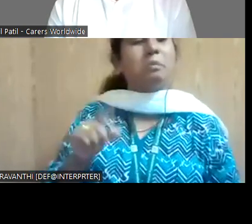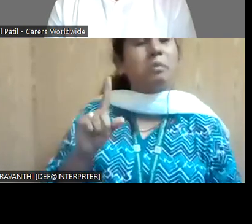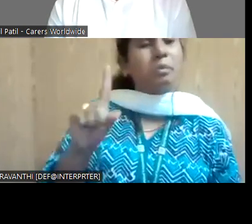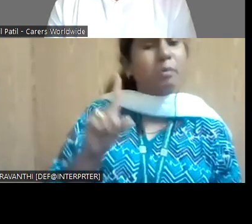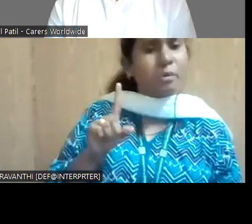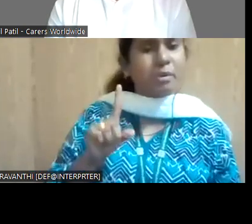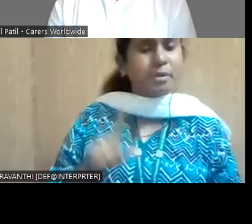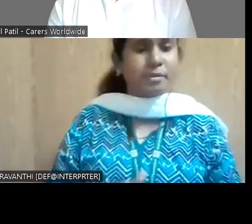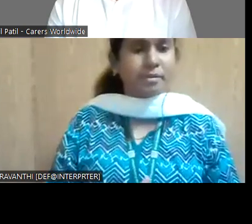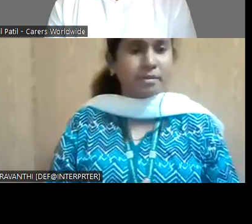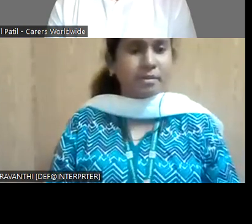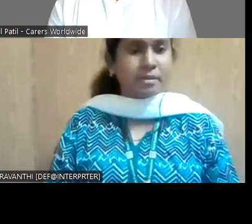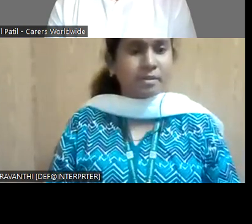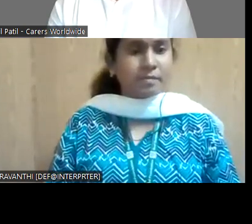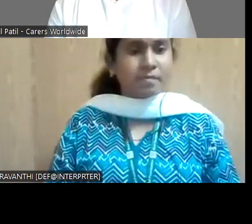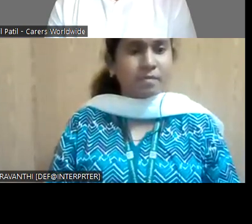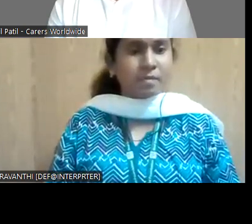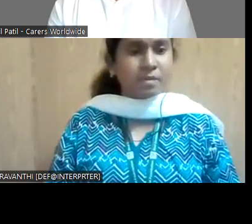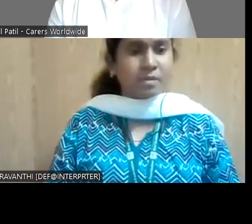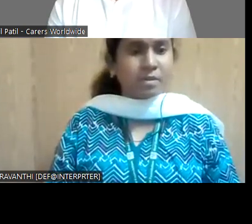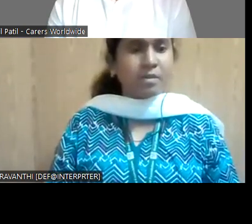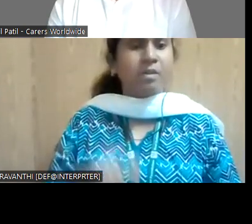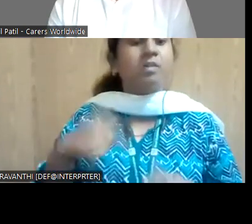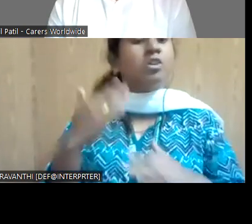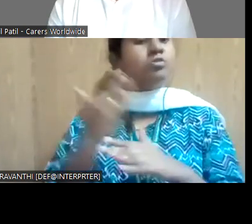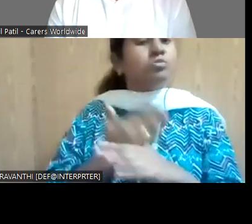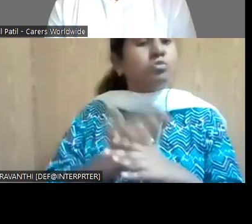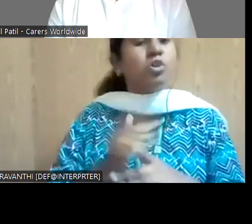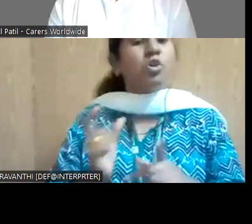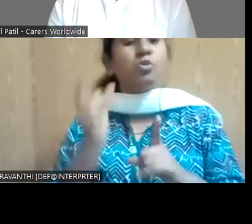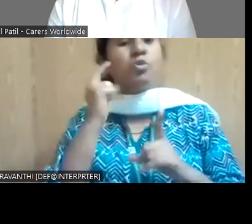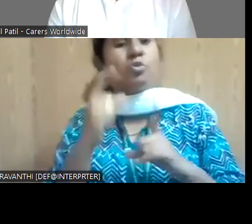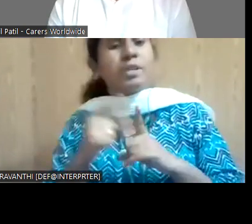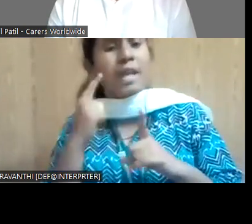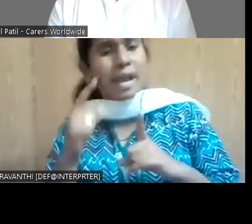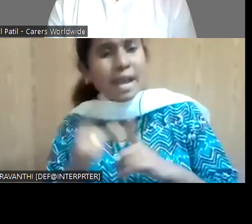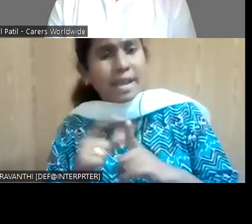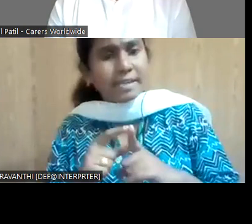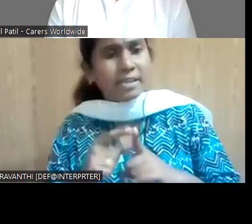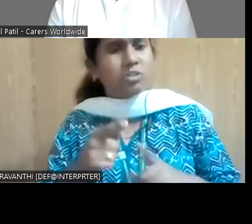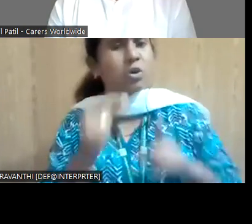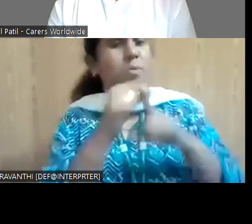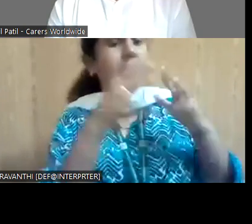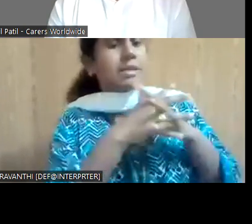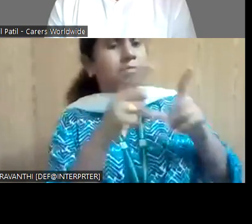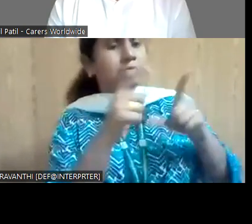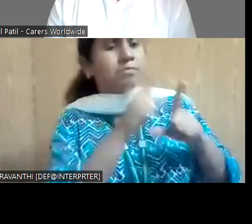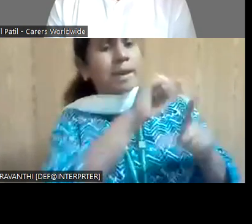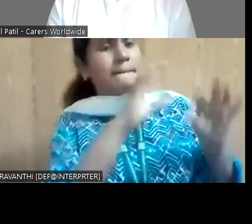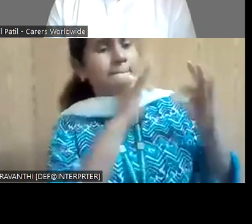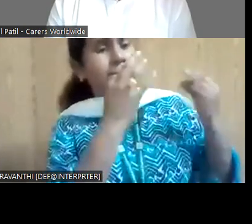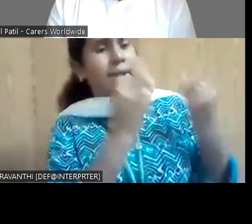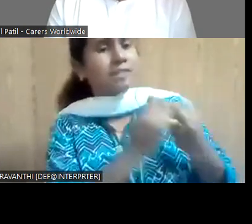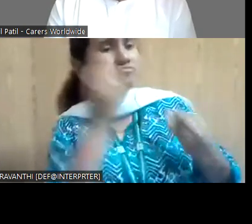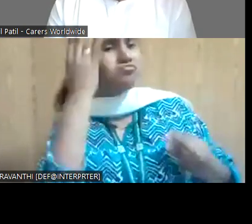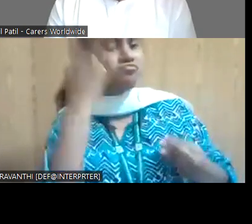yes. Because first of all, the most important document is a UDID, because maximum amount of PWIDs, of the parents are not aware of this